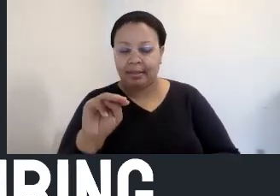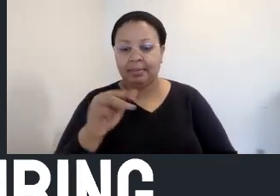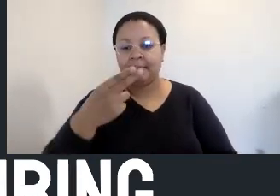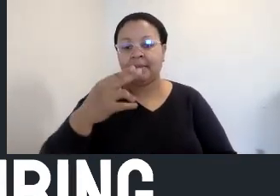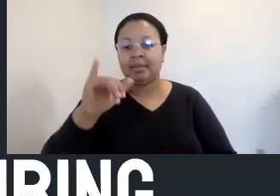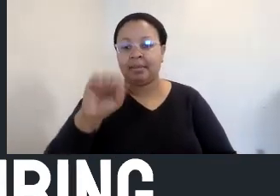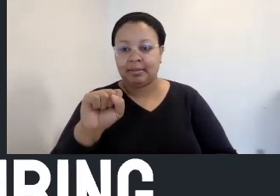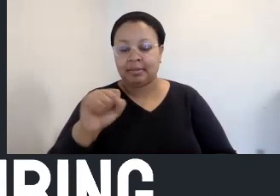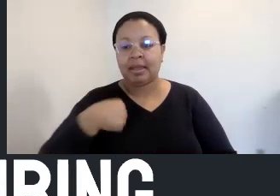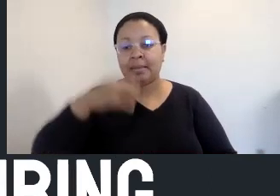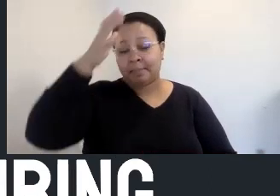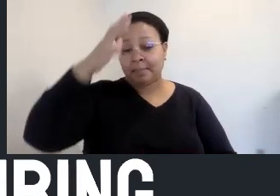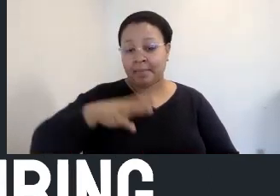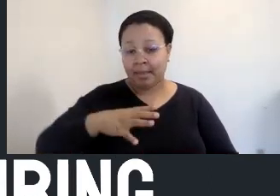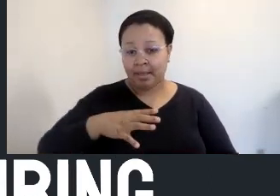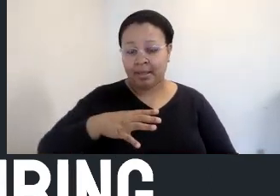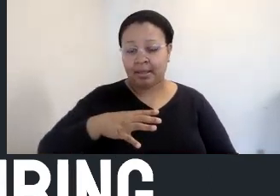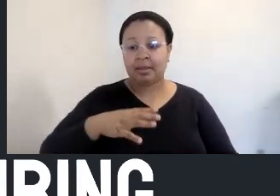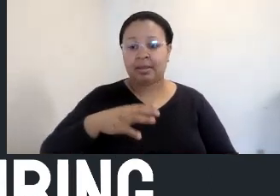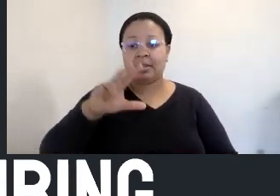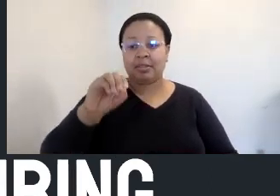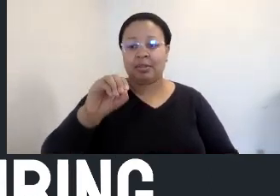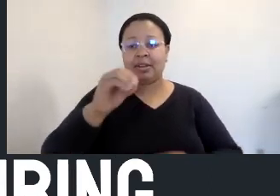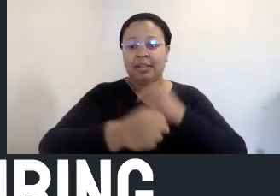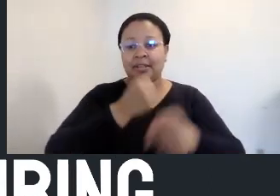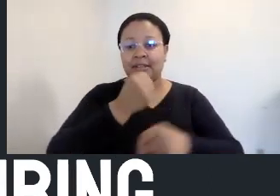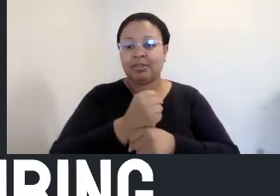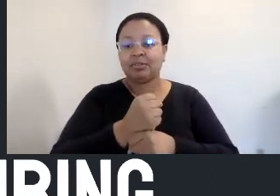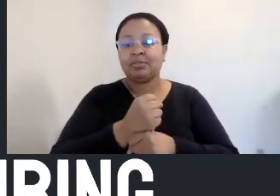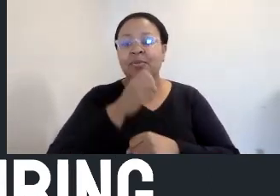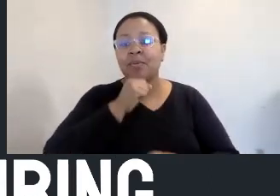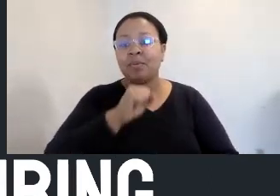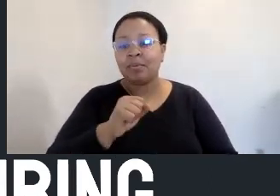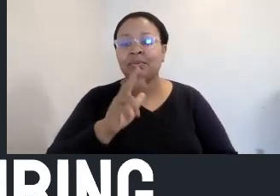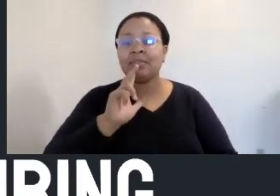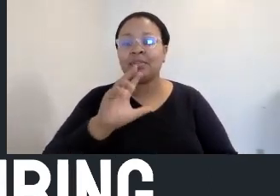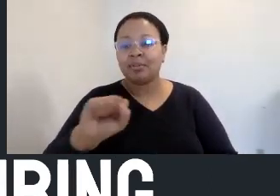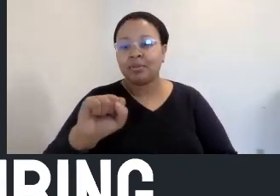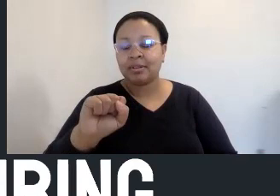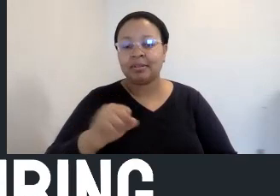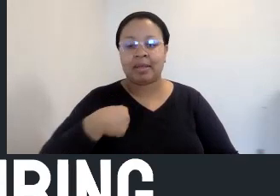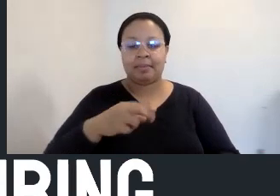I'm a male, 30 years old, and I am wearing a blue button-up. Imani?